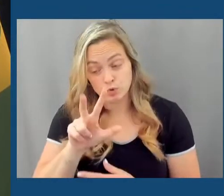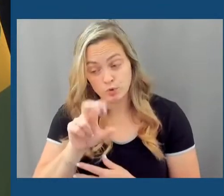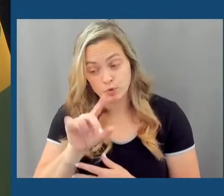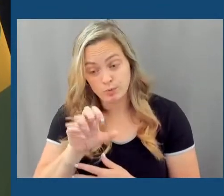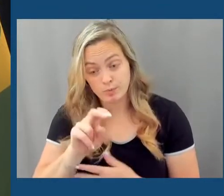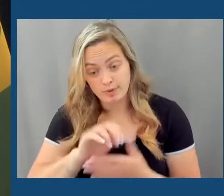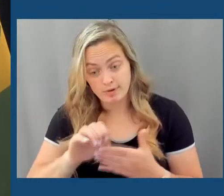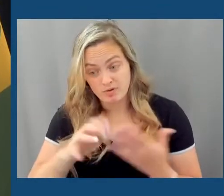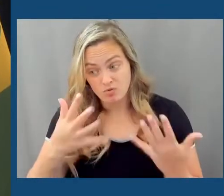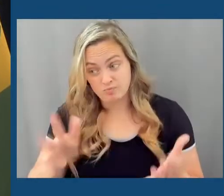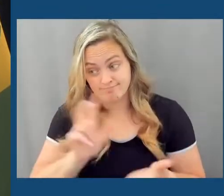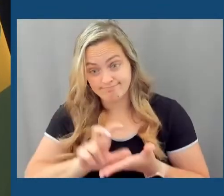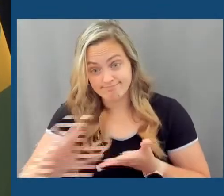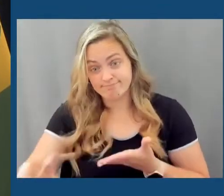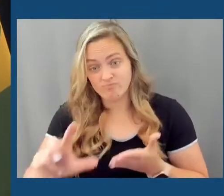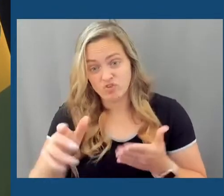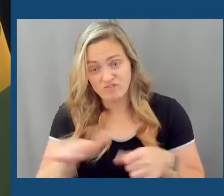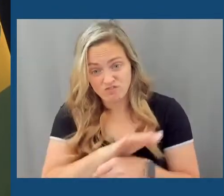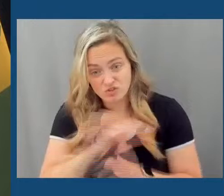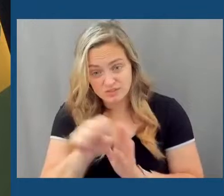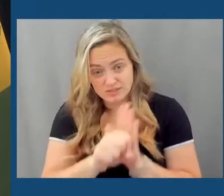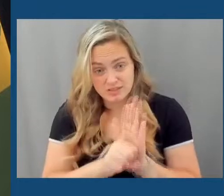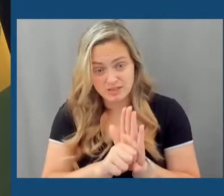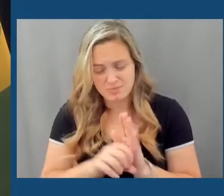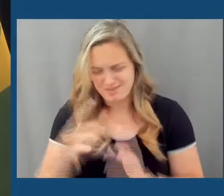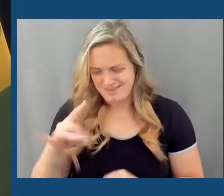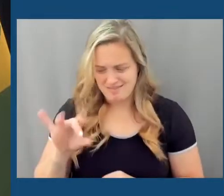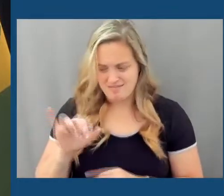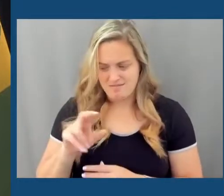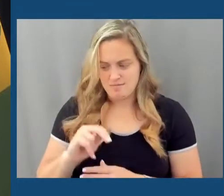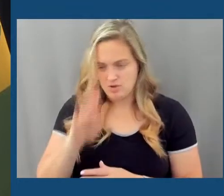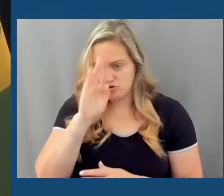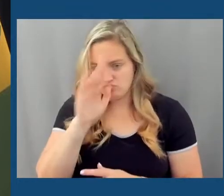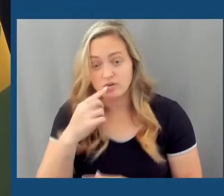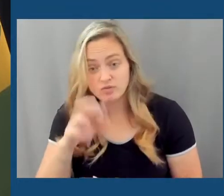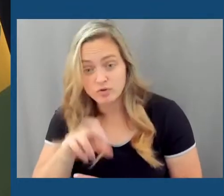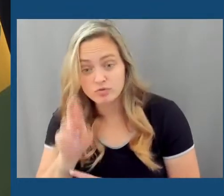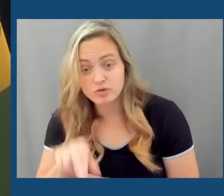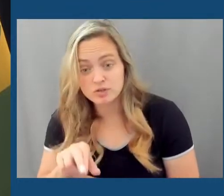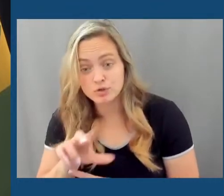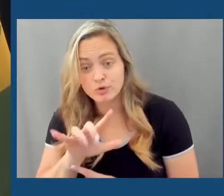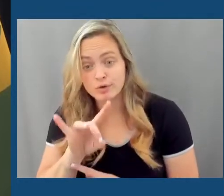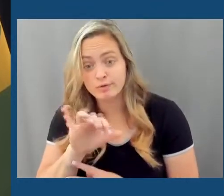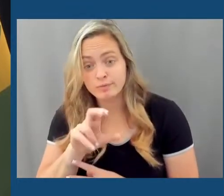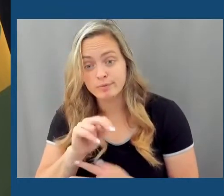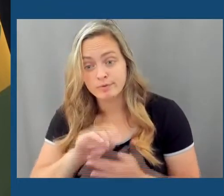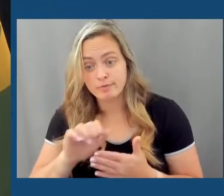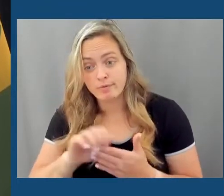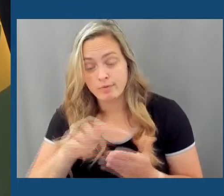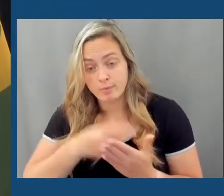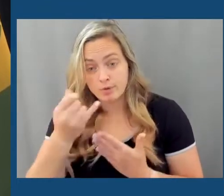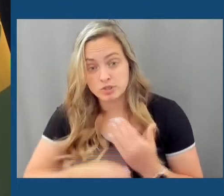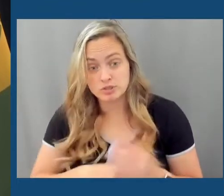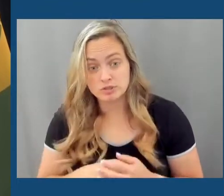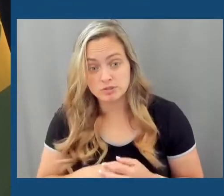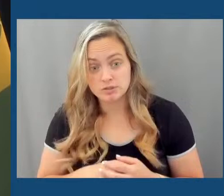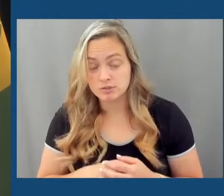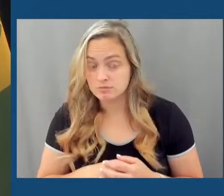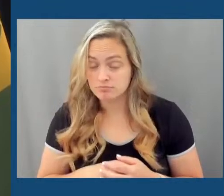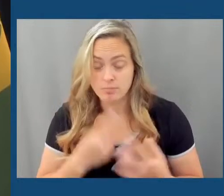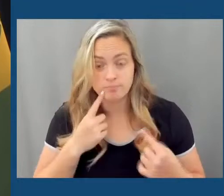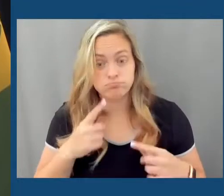we've announced statewide, but also the $18 million directly for Rochester, a $38 million project, we are